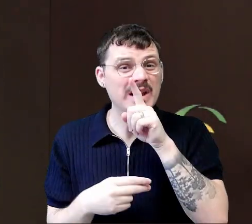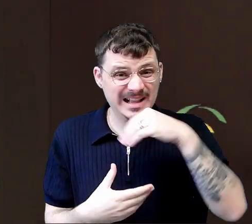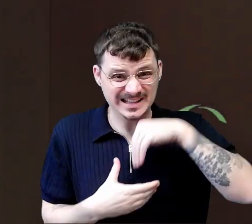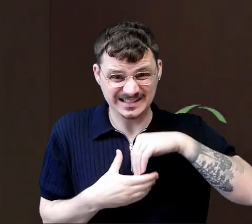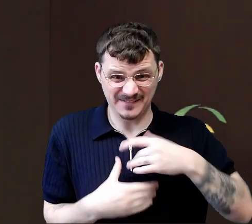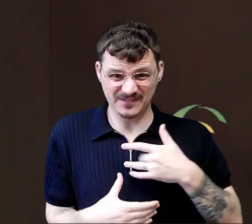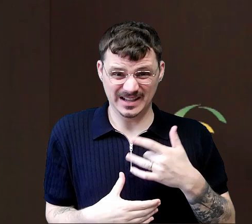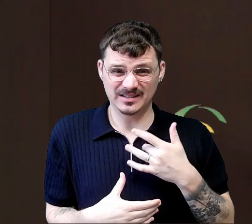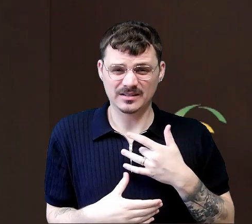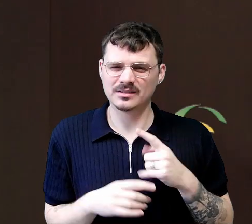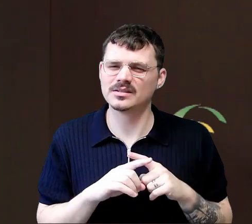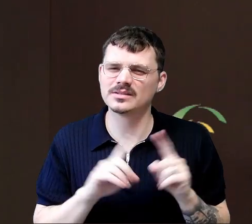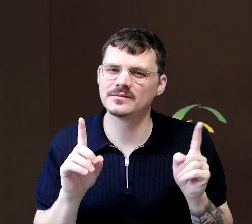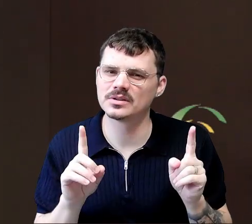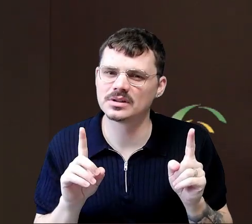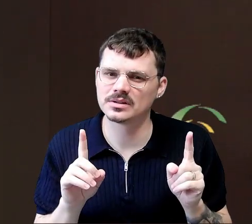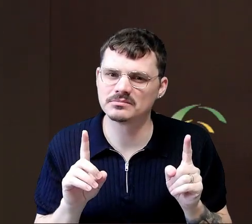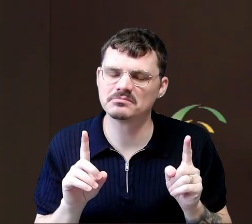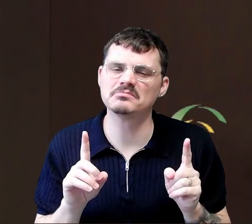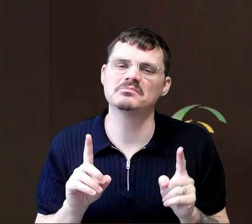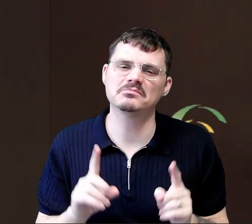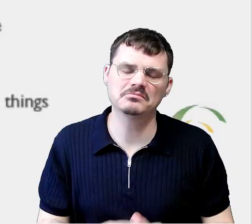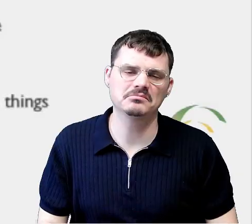reflect what they're feeling or thinking.